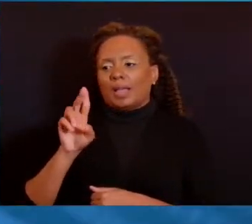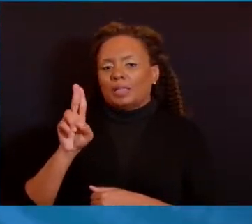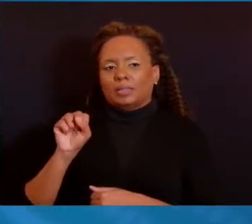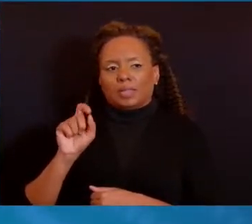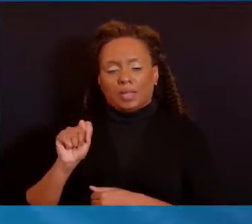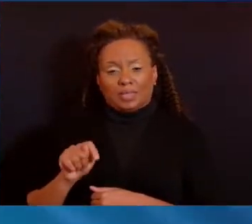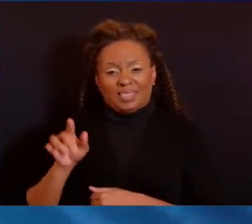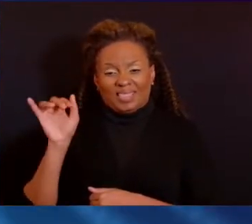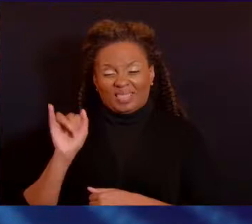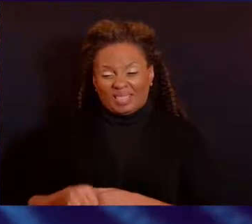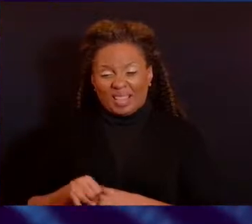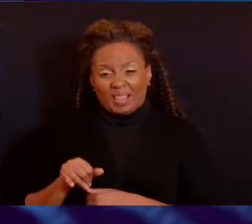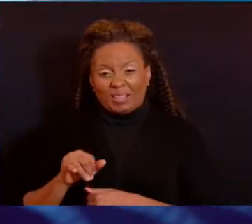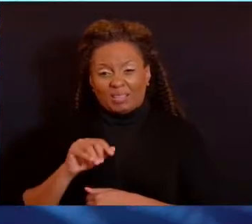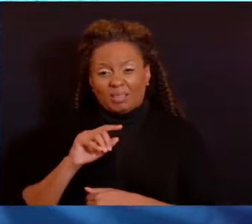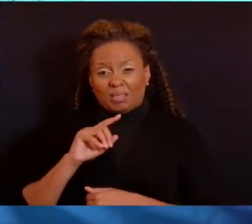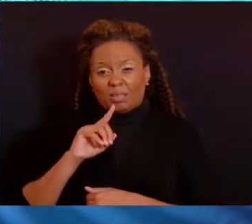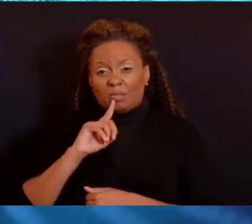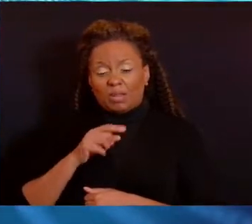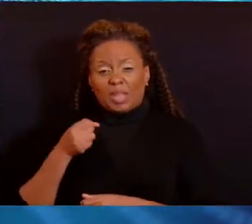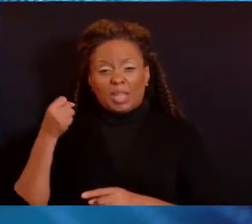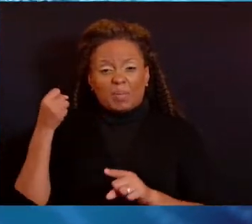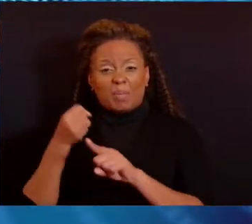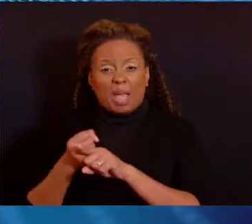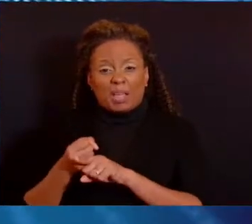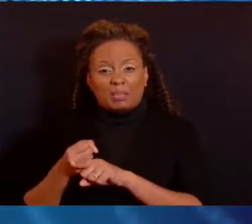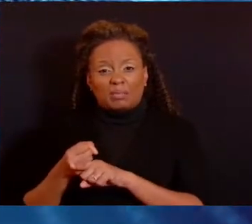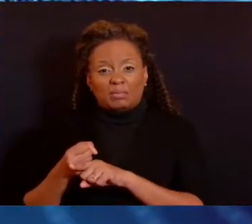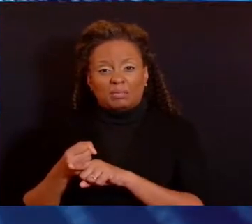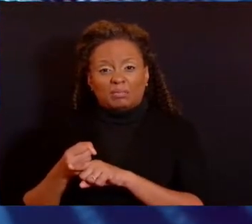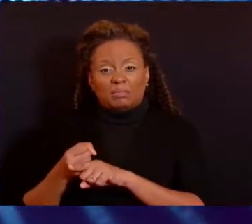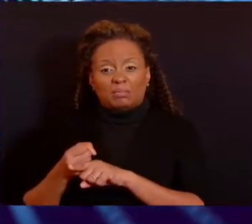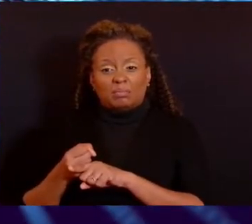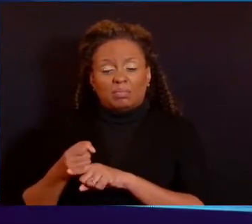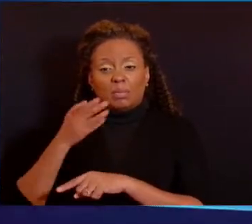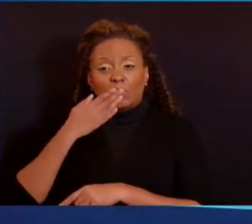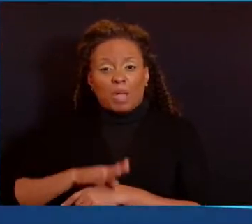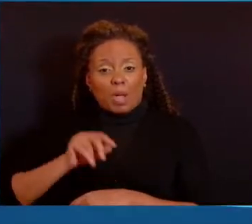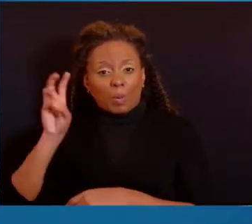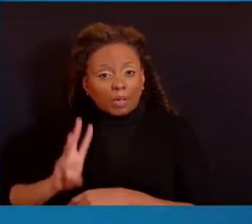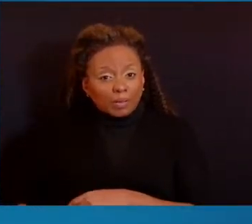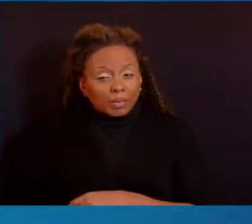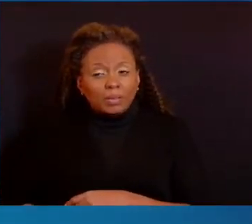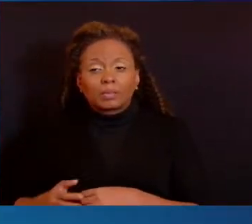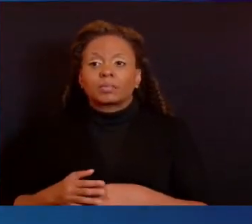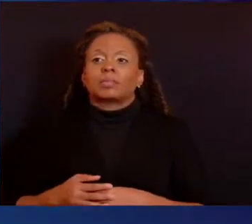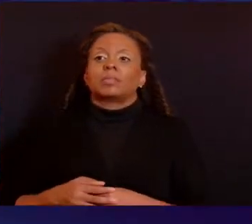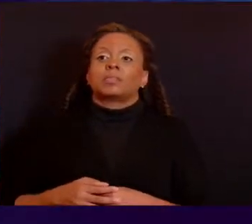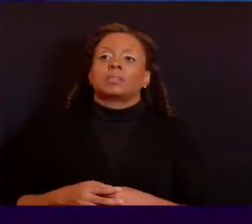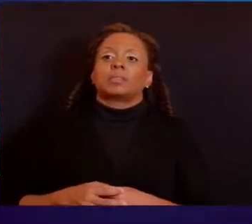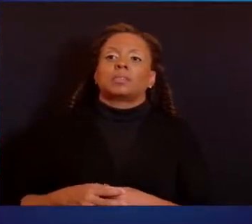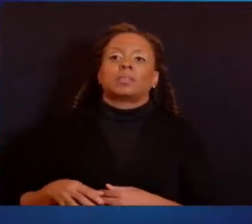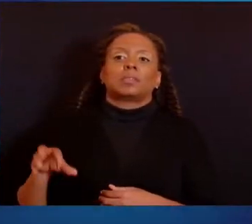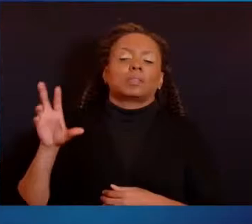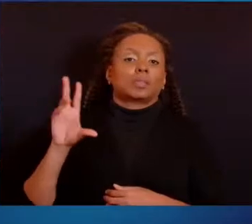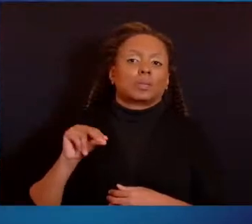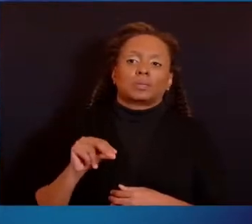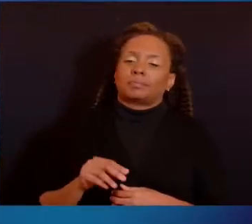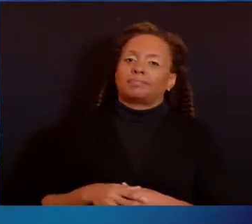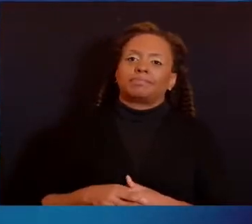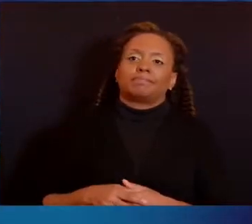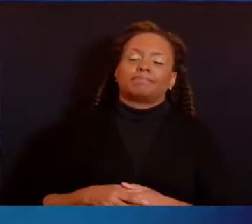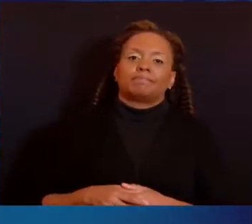and led to what we're going to see, or you guys are forecasting over the next few days? No, thanks, Barry. No, it